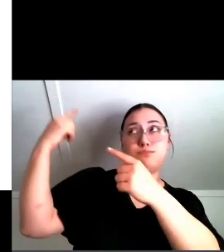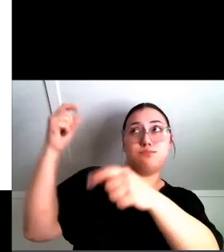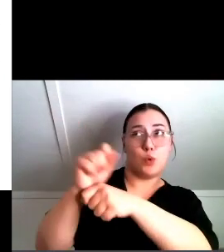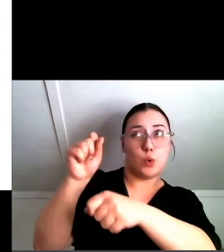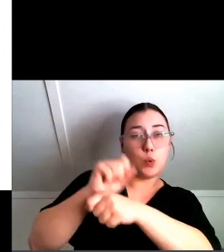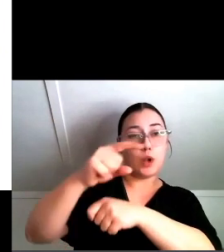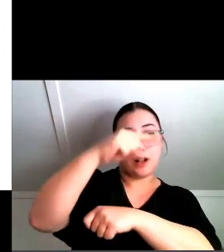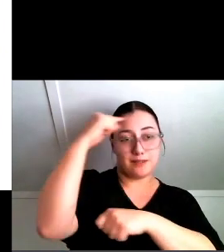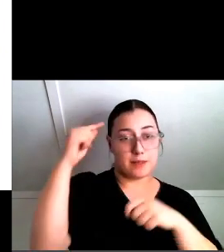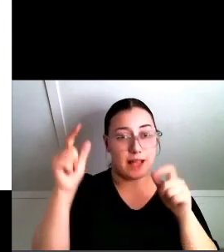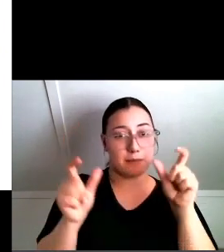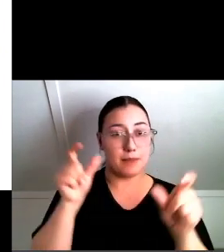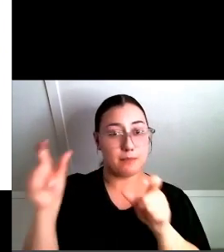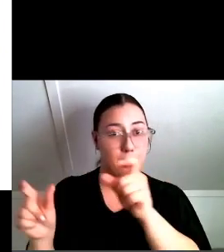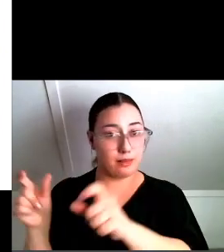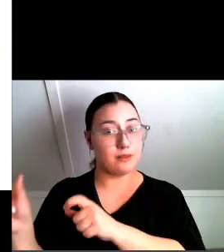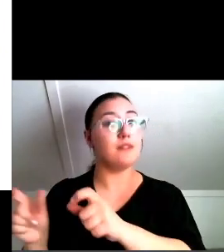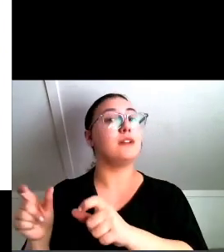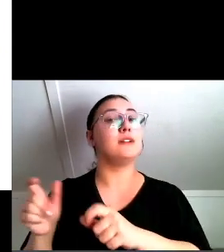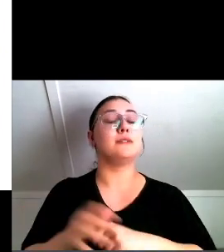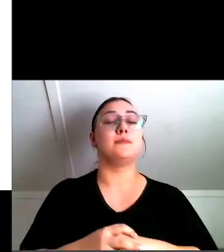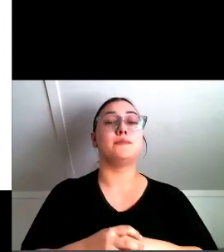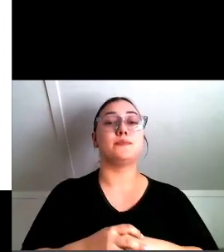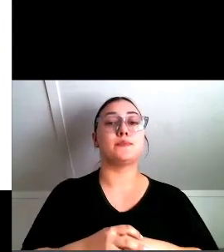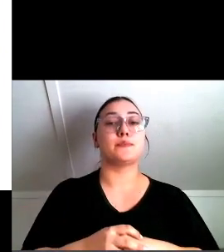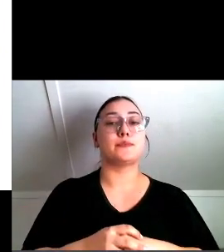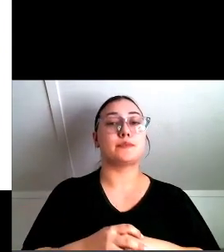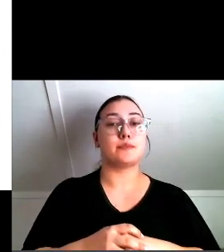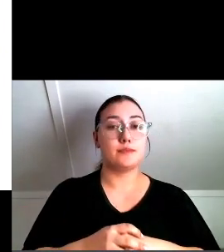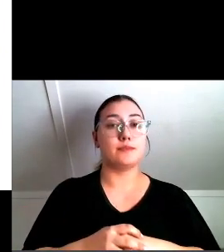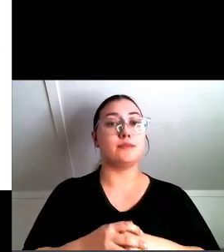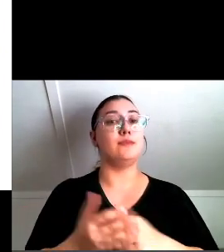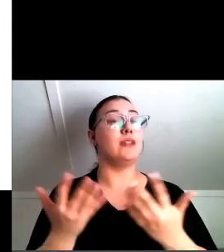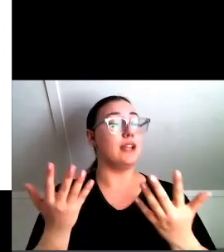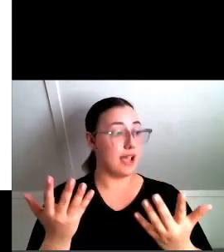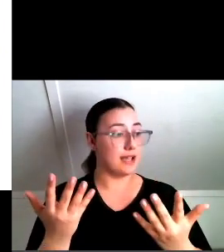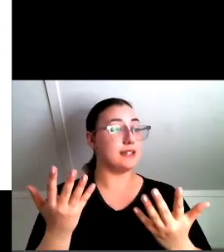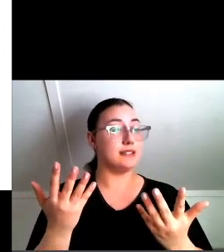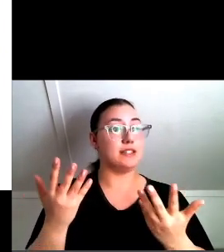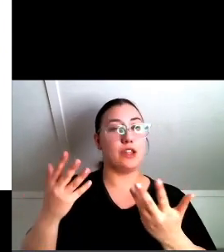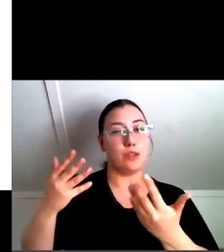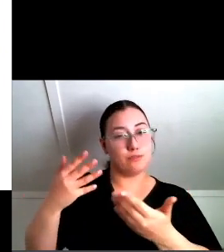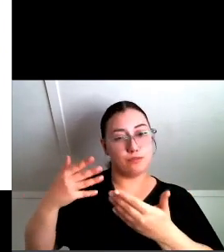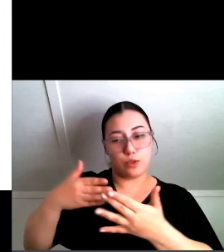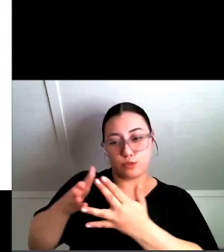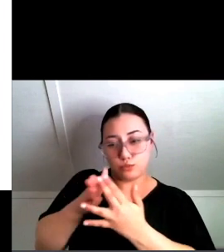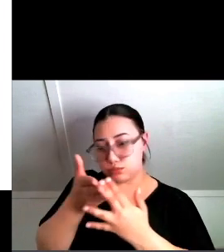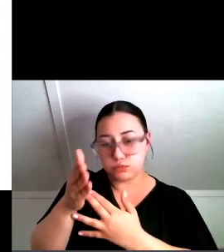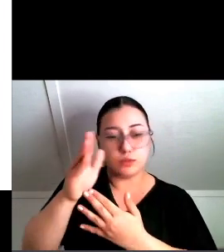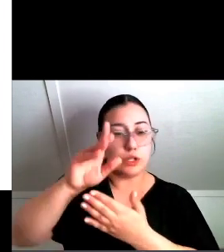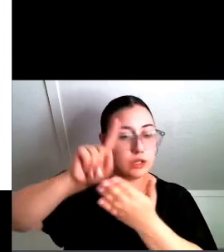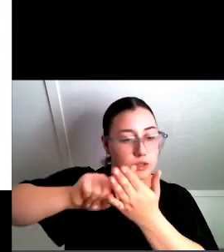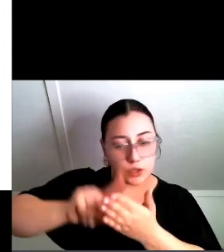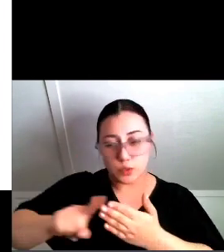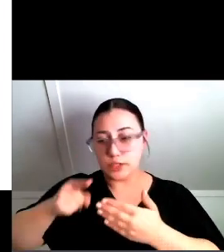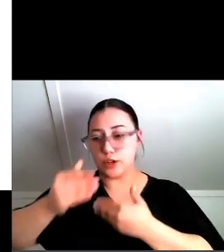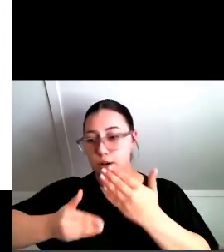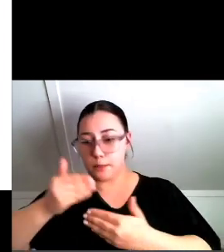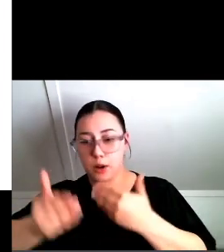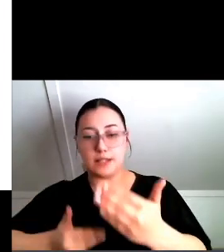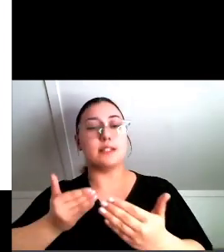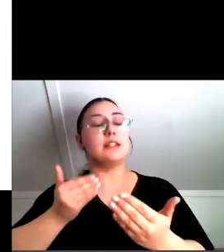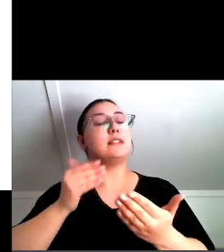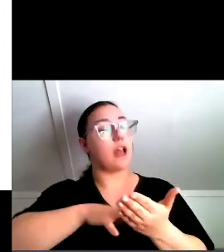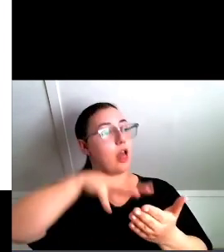attention, to the fact that Zora Hurston, who grew up just 2 miles from my university,